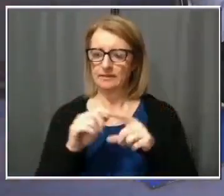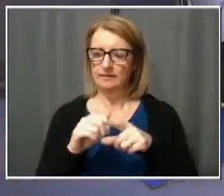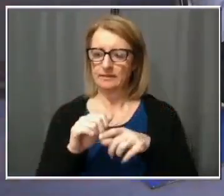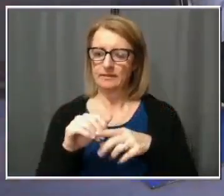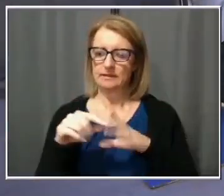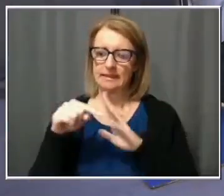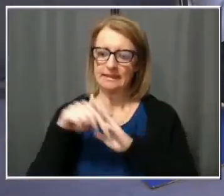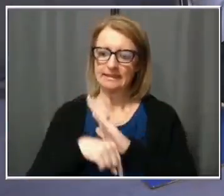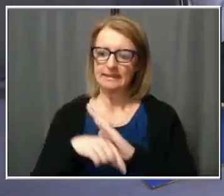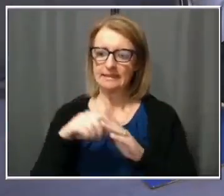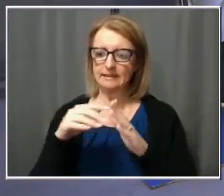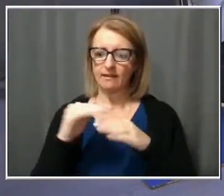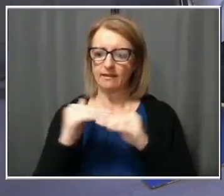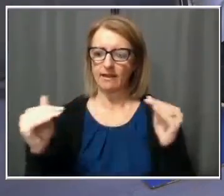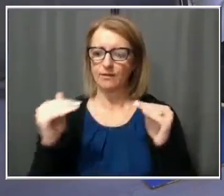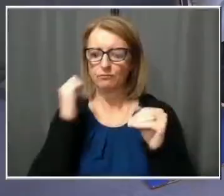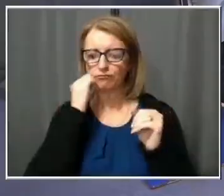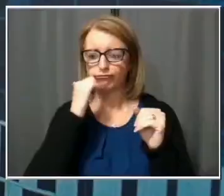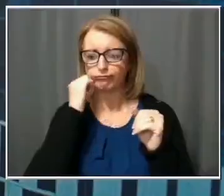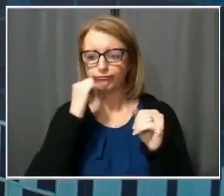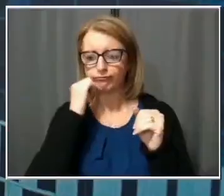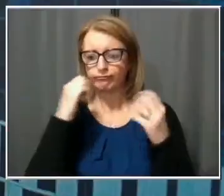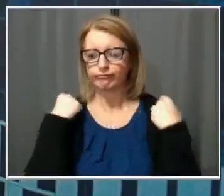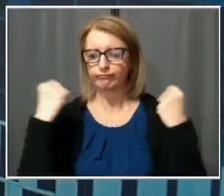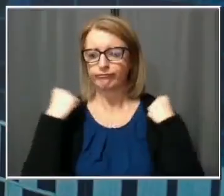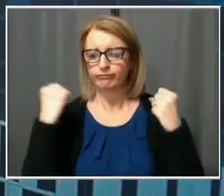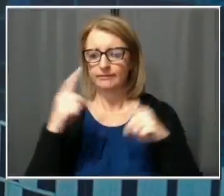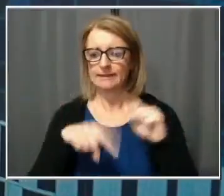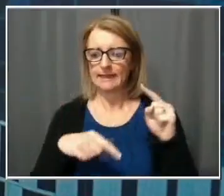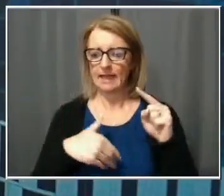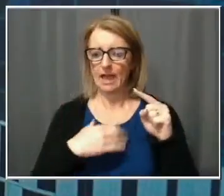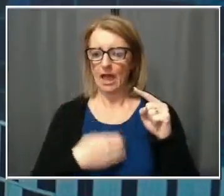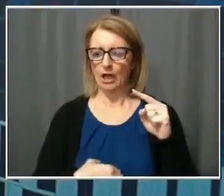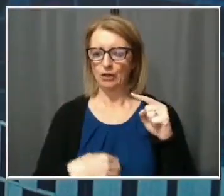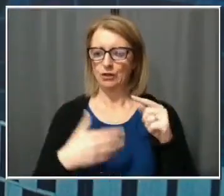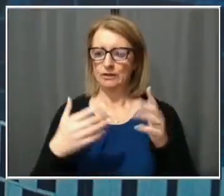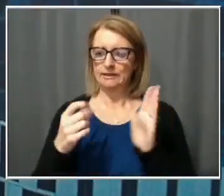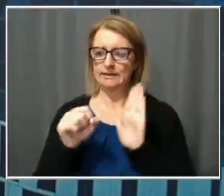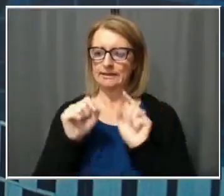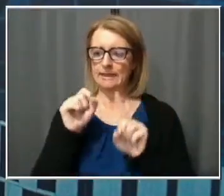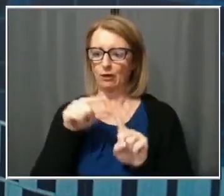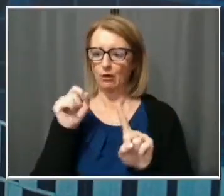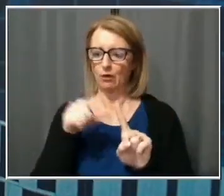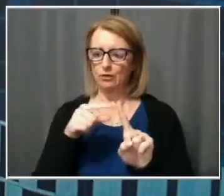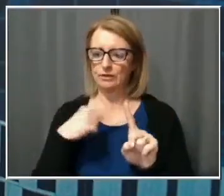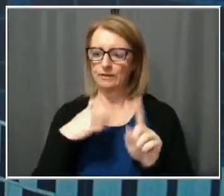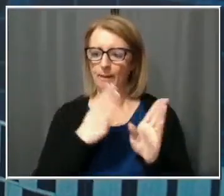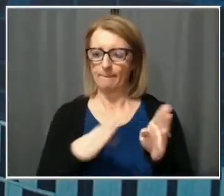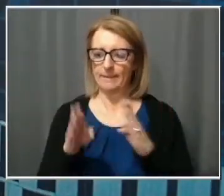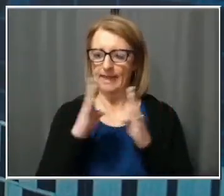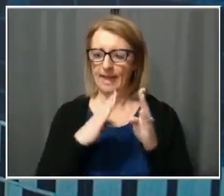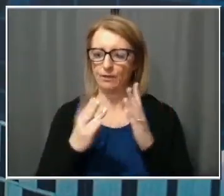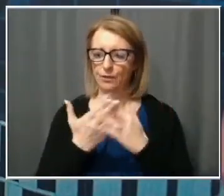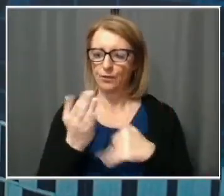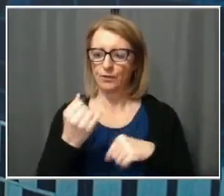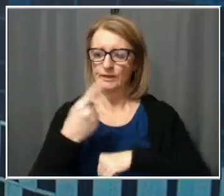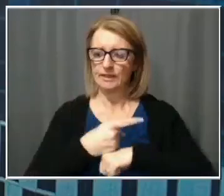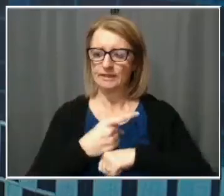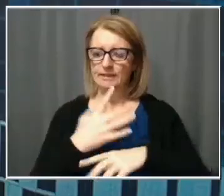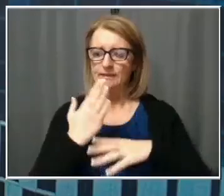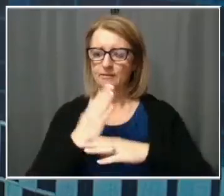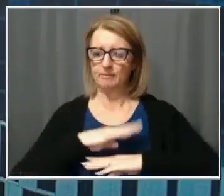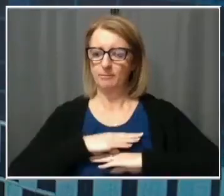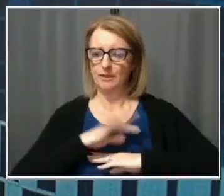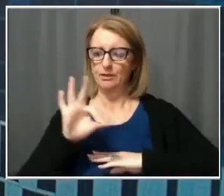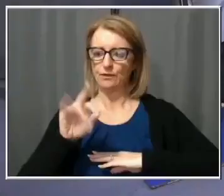single day. There's a point where you can't just rely on your hunger signals. You have to be very intentional and planned throughout the day to get in to meet your total fueling